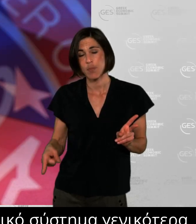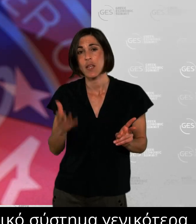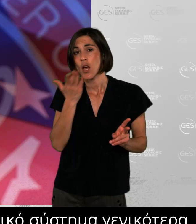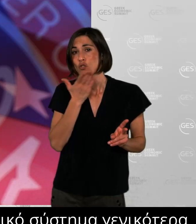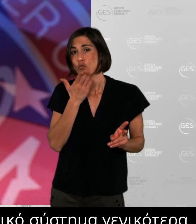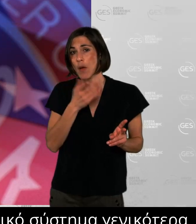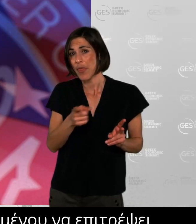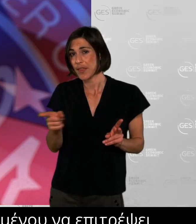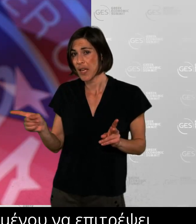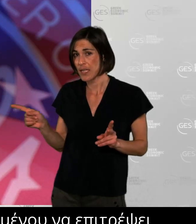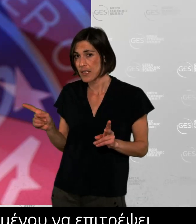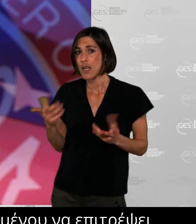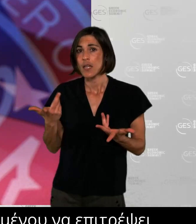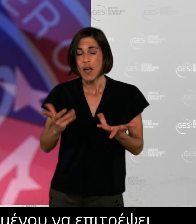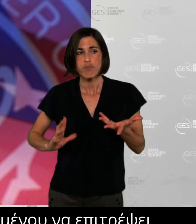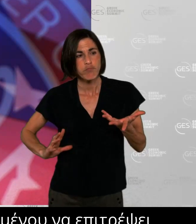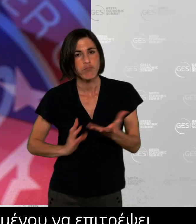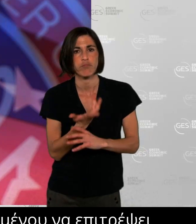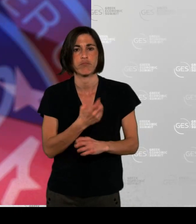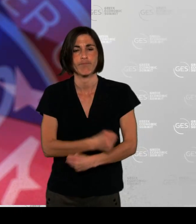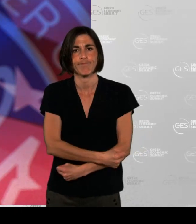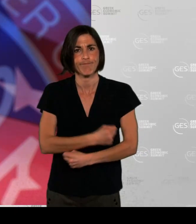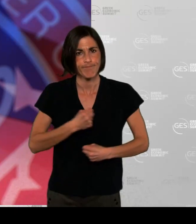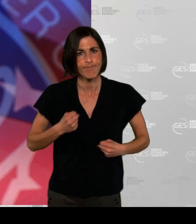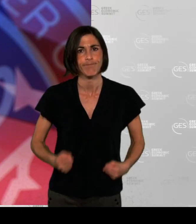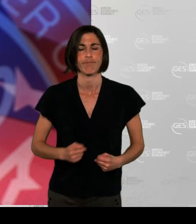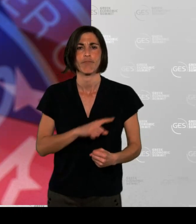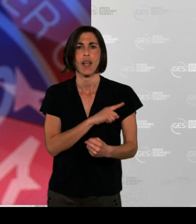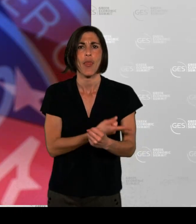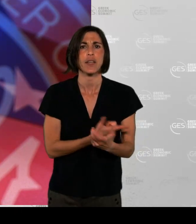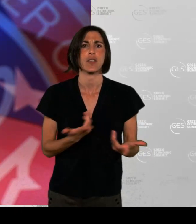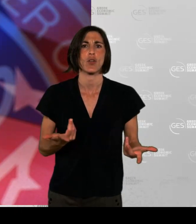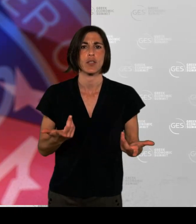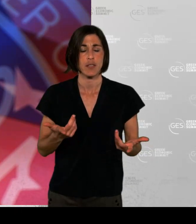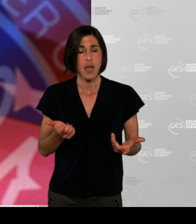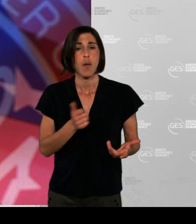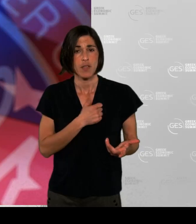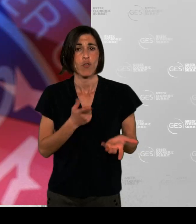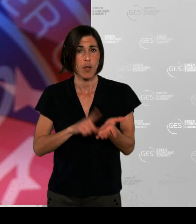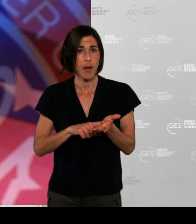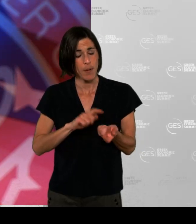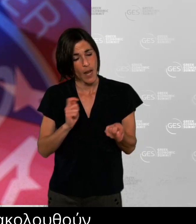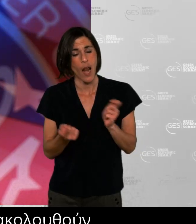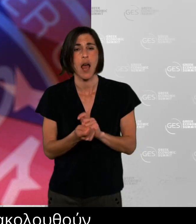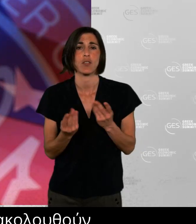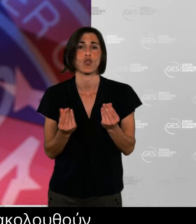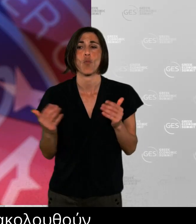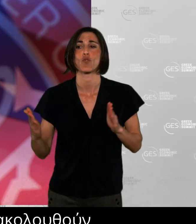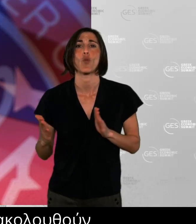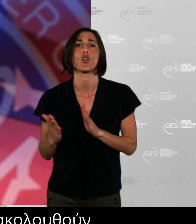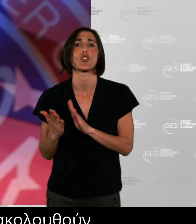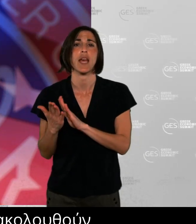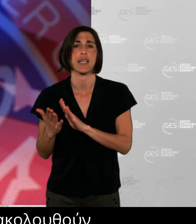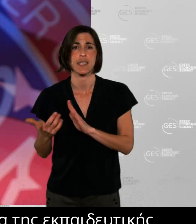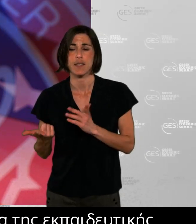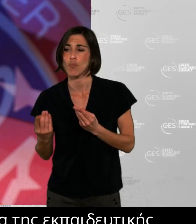best. I think different approaches need to be developed at different stages of the educational process. I think that we need to be thinking more about